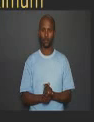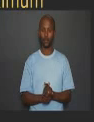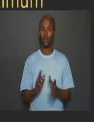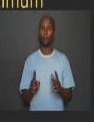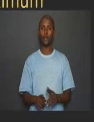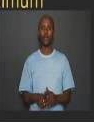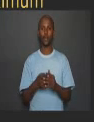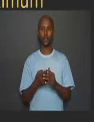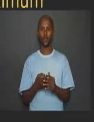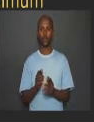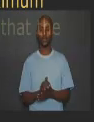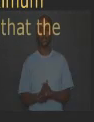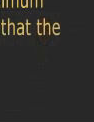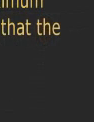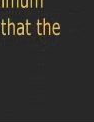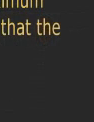Begin.